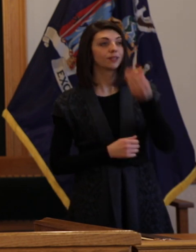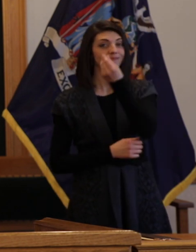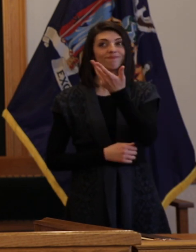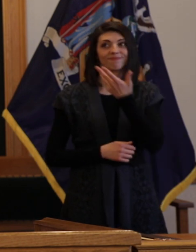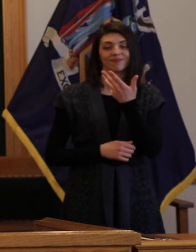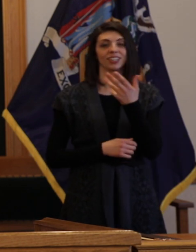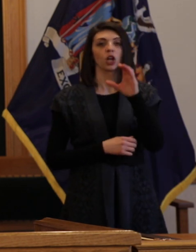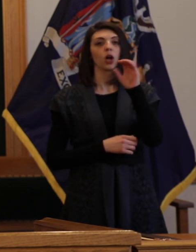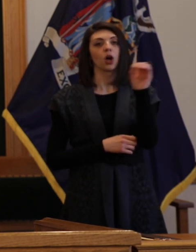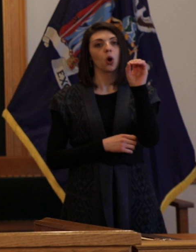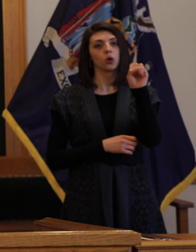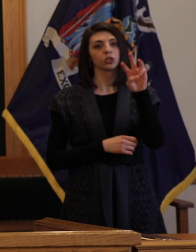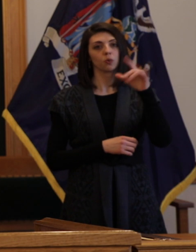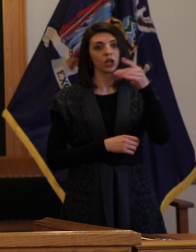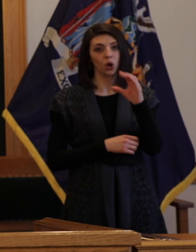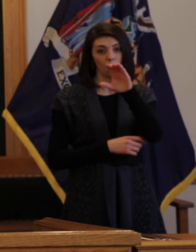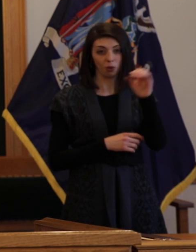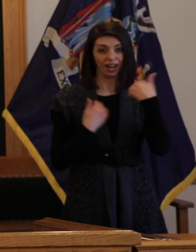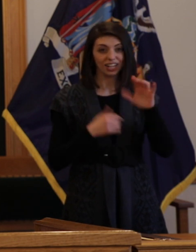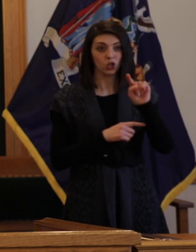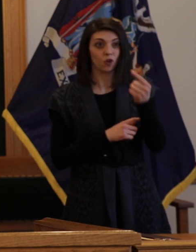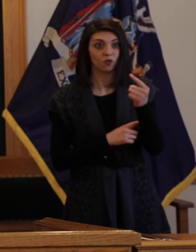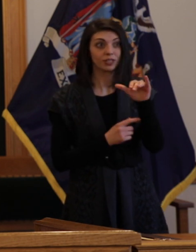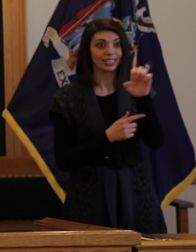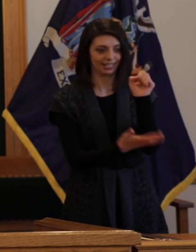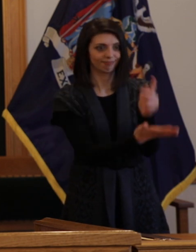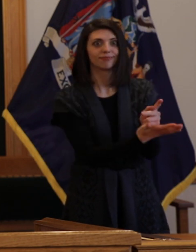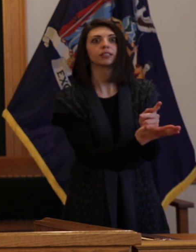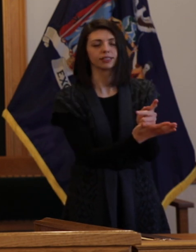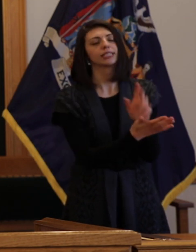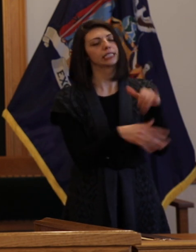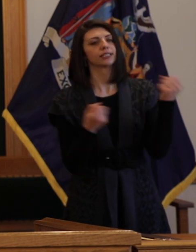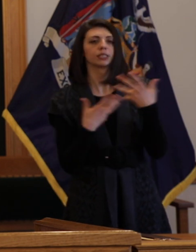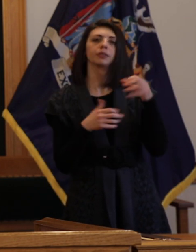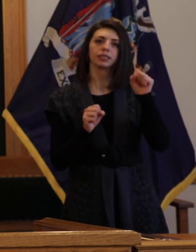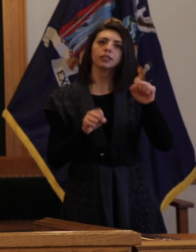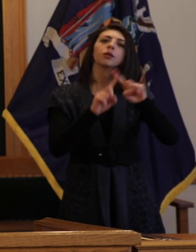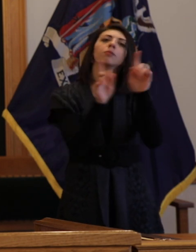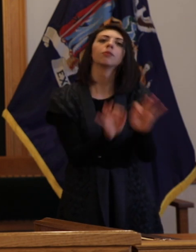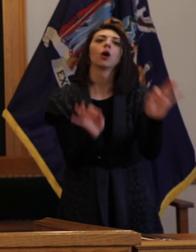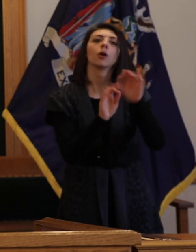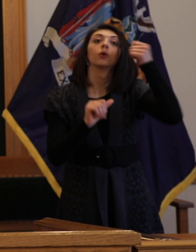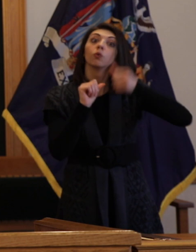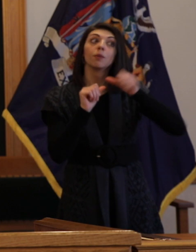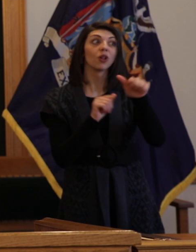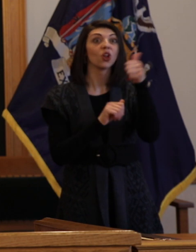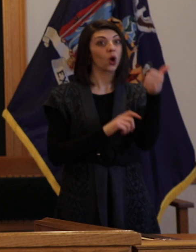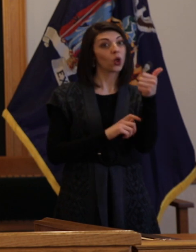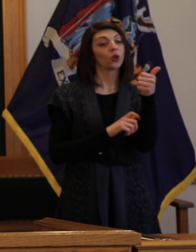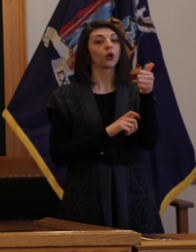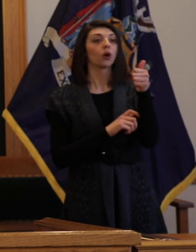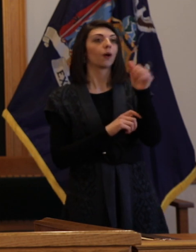first case of COVID-19 understandably is scary to hear. It is important to remember that influenza and other viral